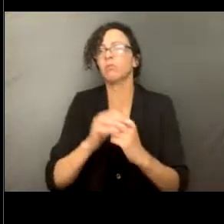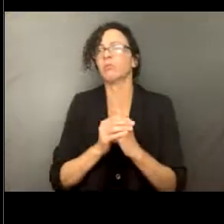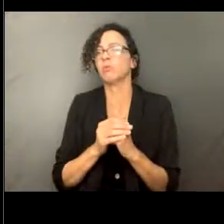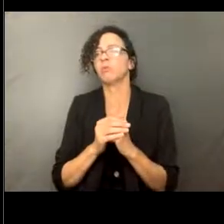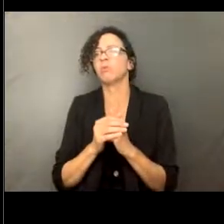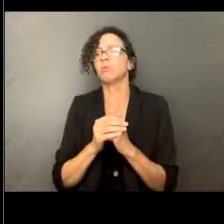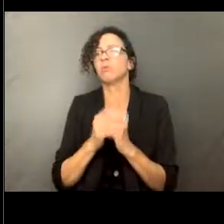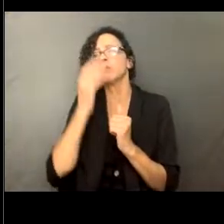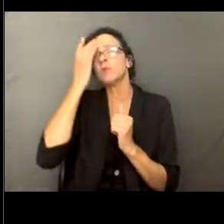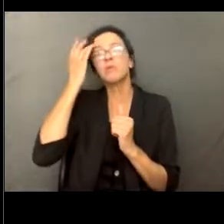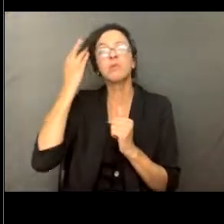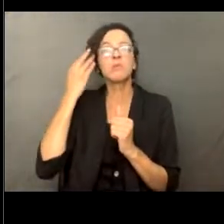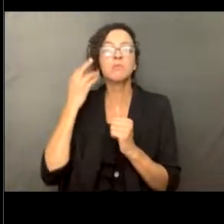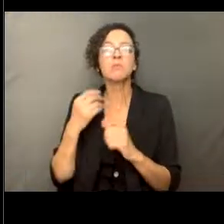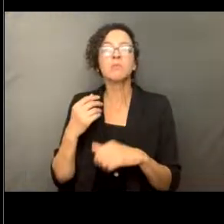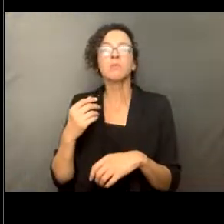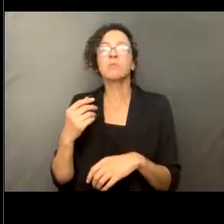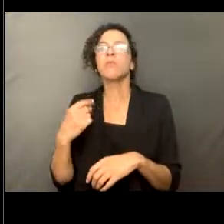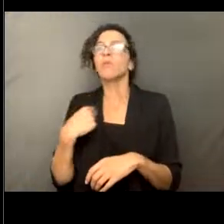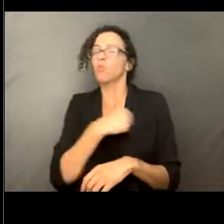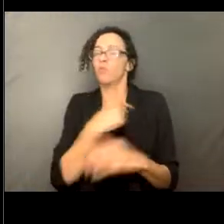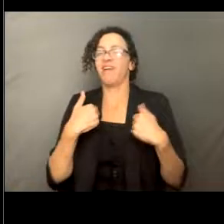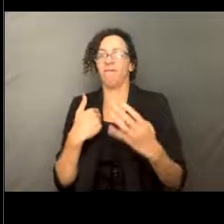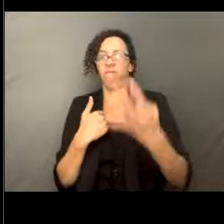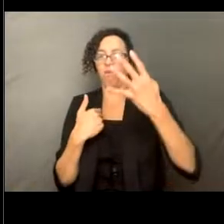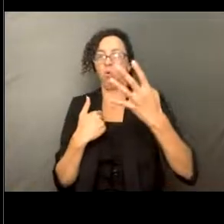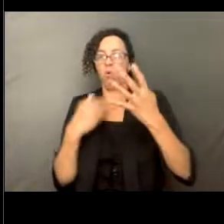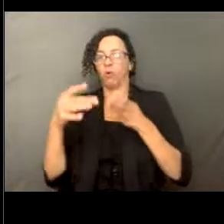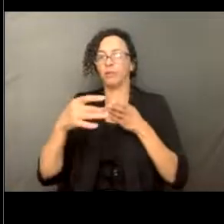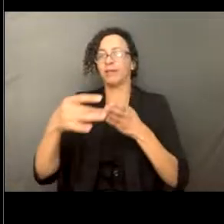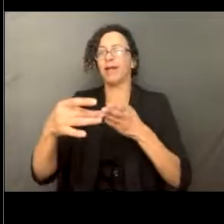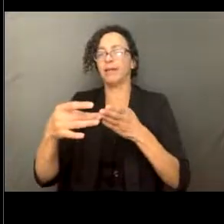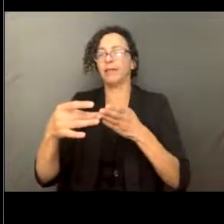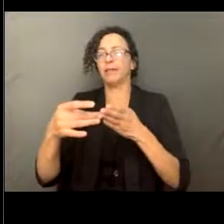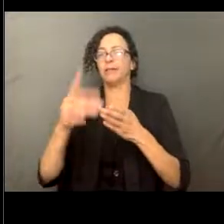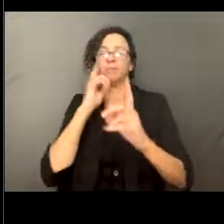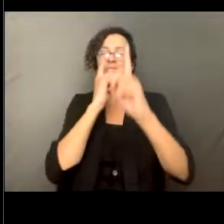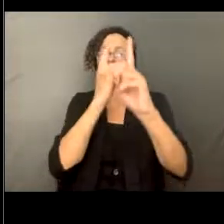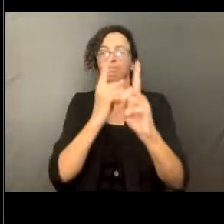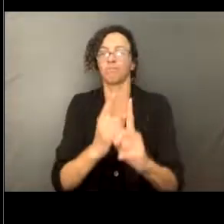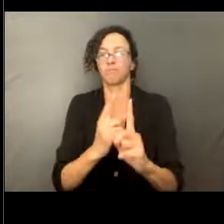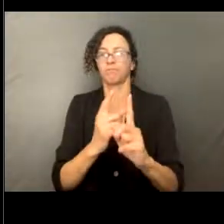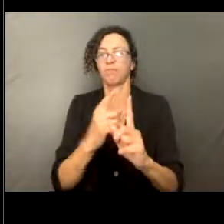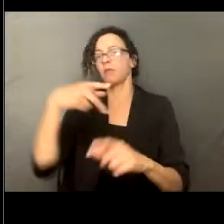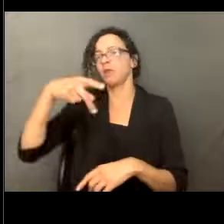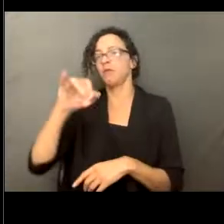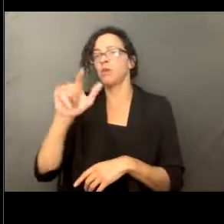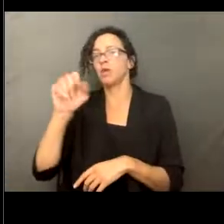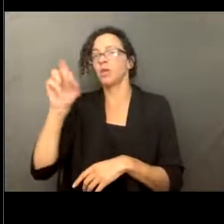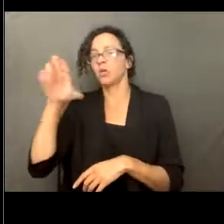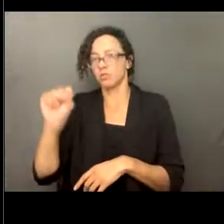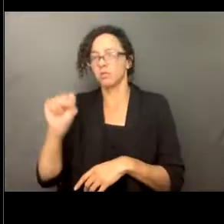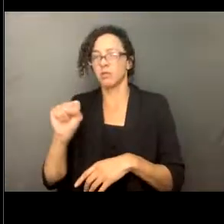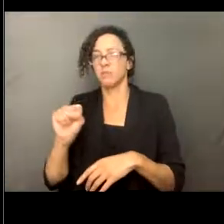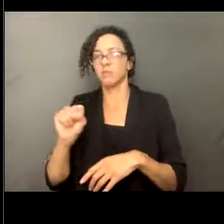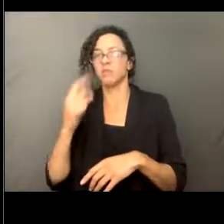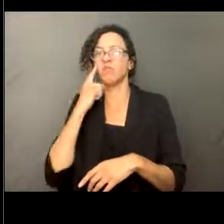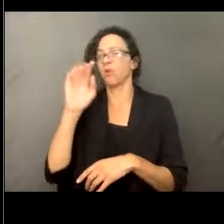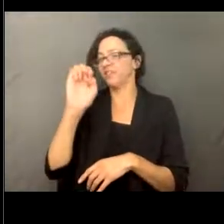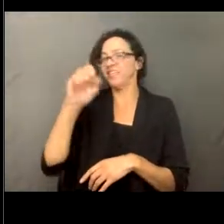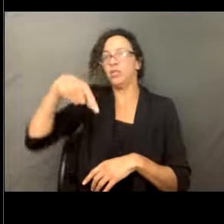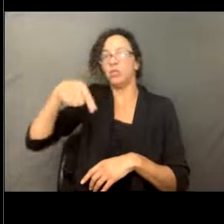of four guiding pillars influencing the development of the Equity Index. The first one is granularity.